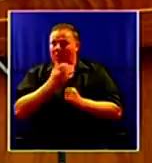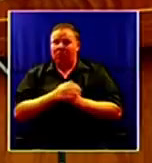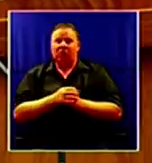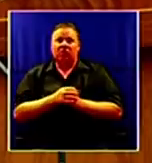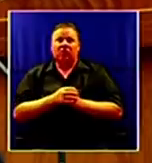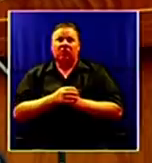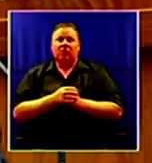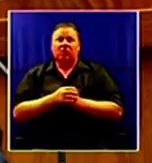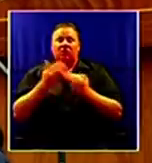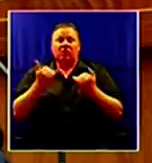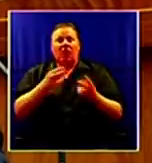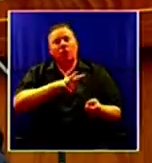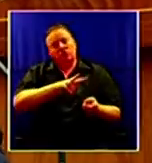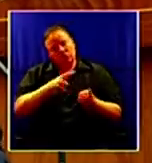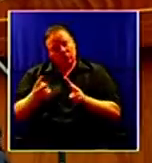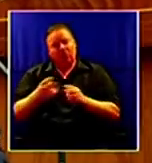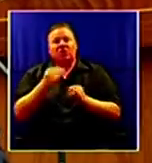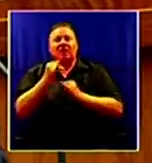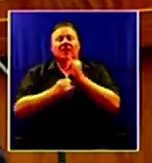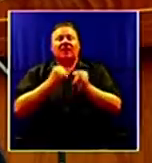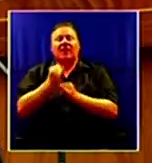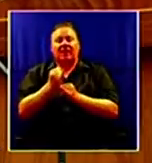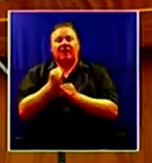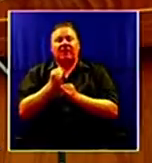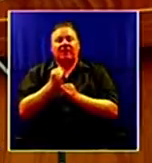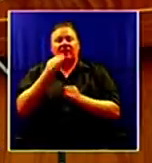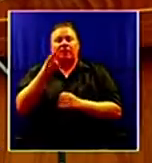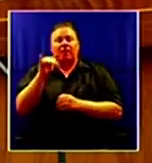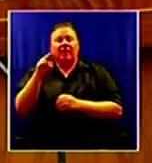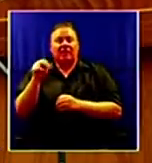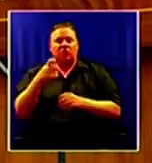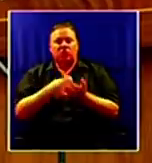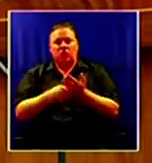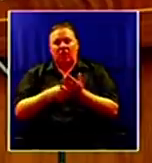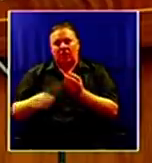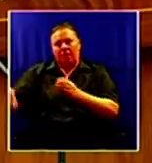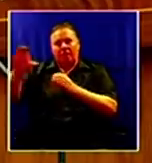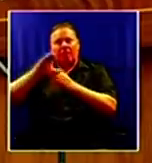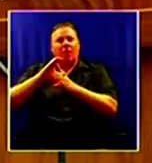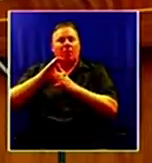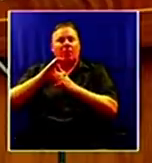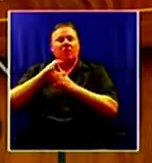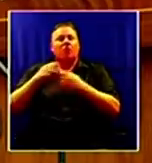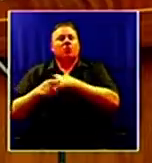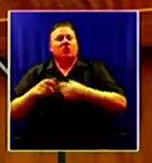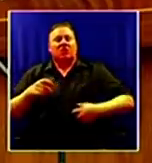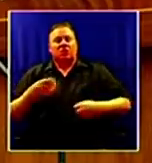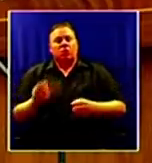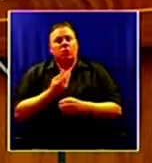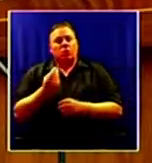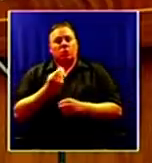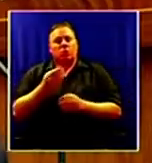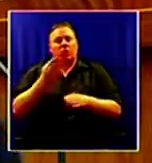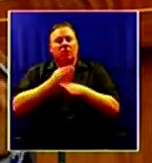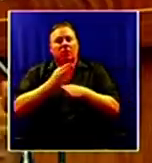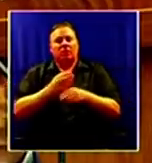this by 11 billion rand for the Presidential Youth Employment Initiative, taking the total funding